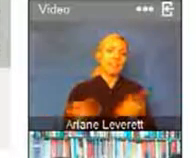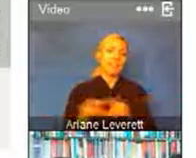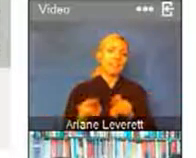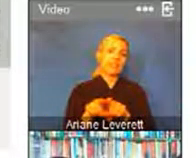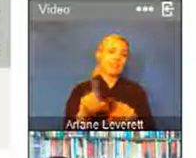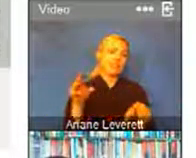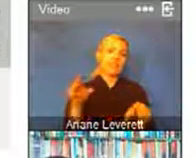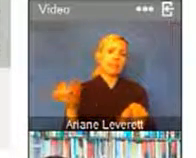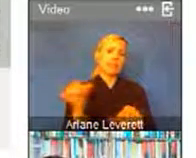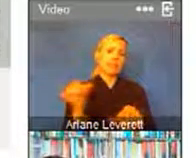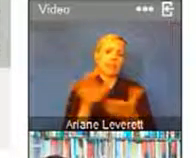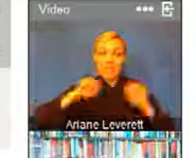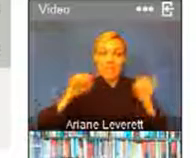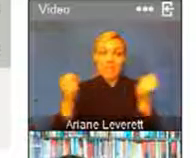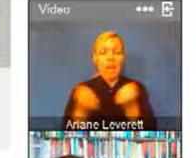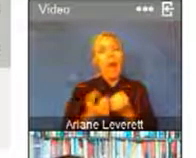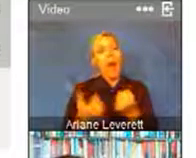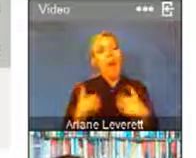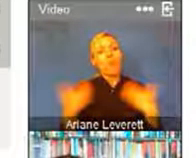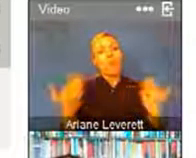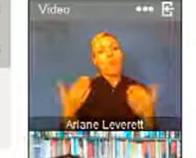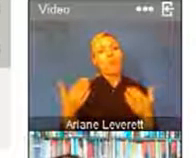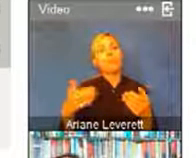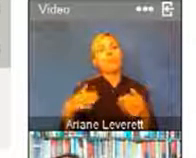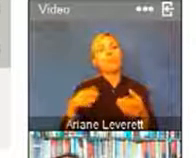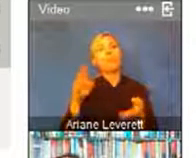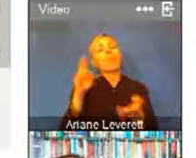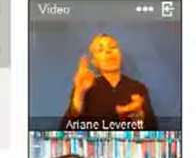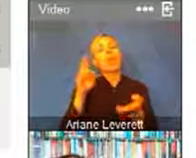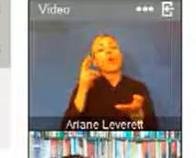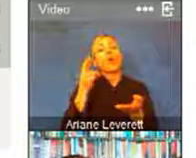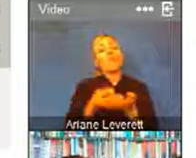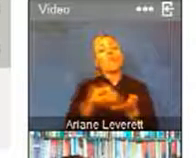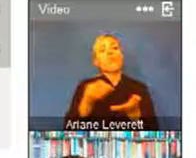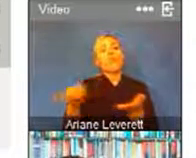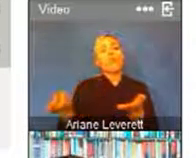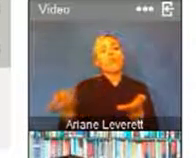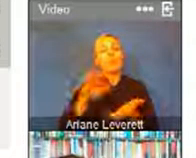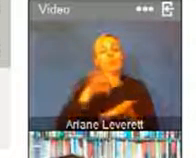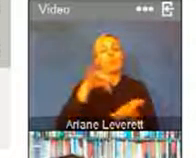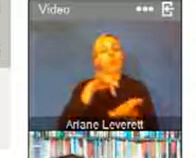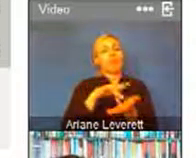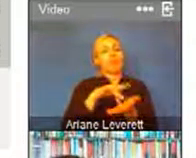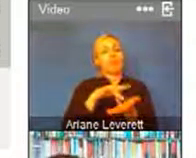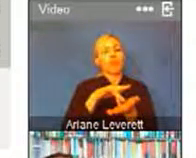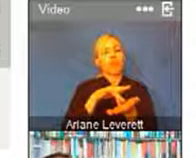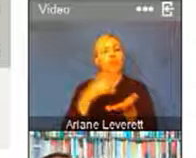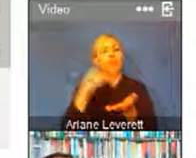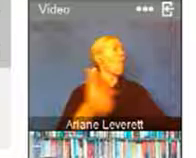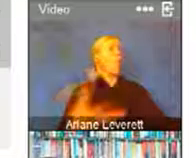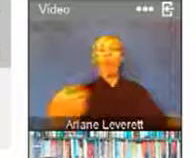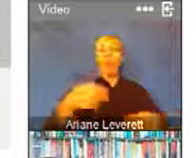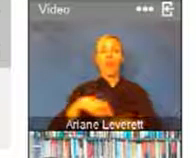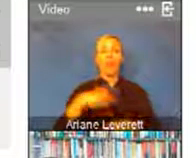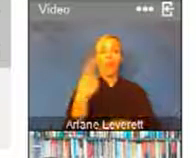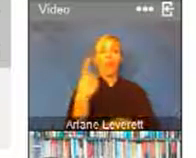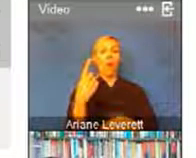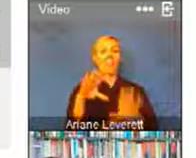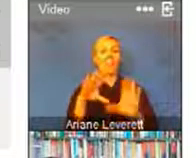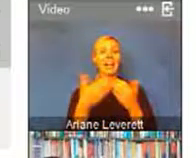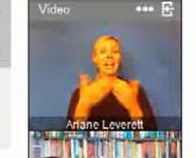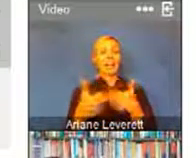look into how general education is being monitored and researched, so best possibly